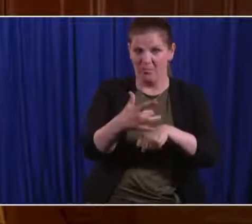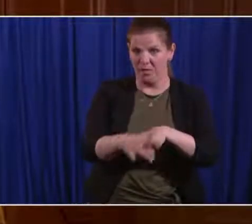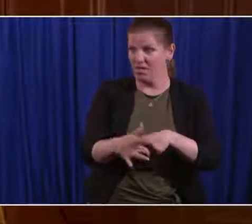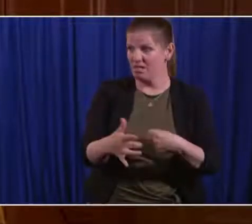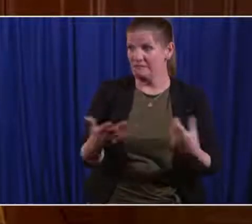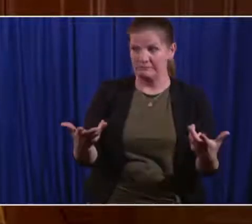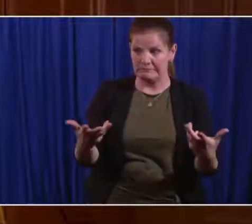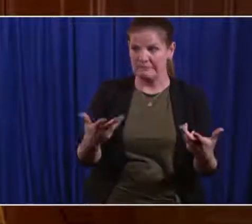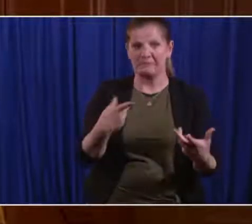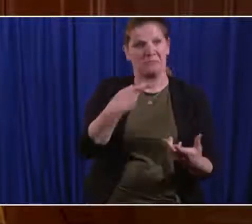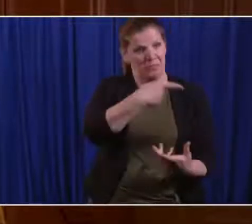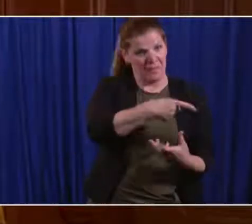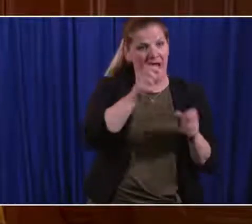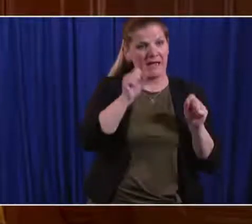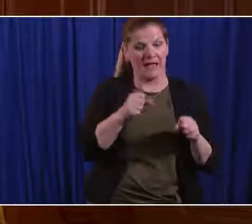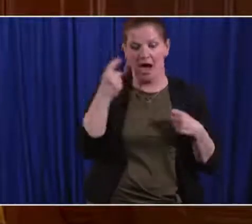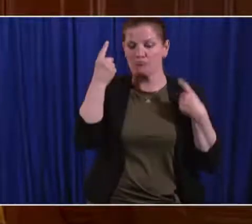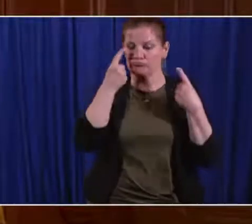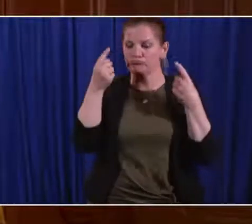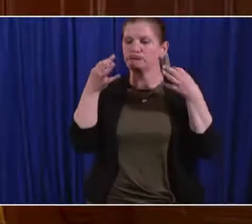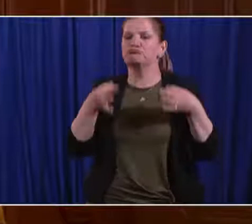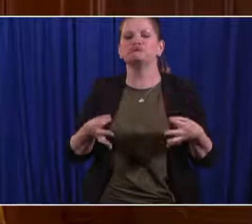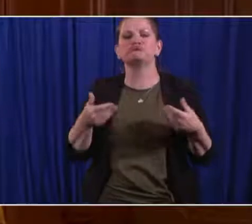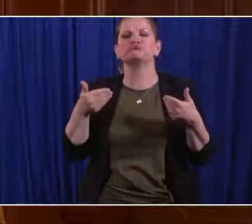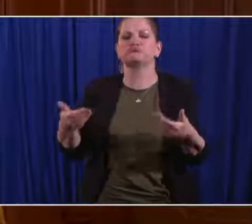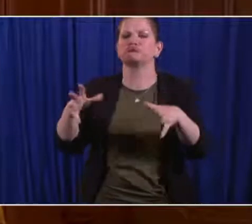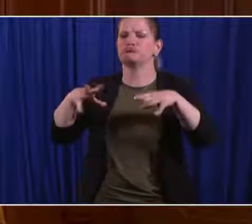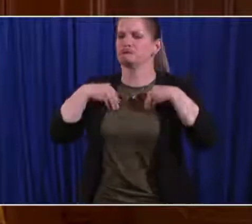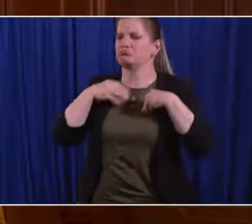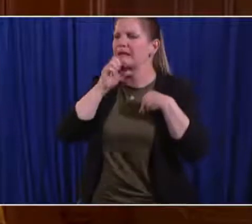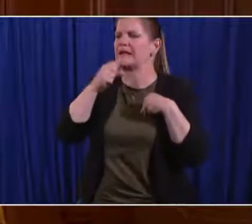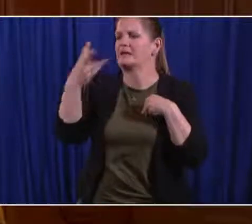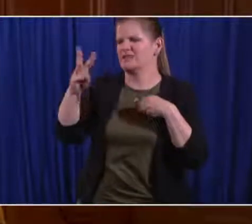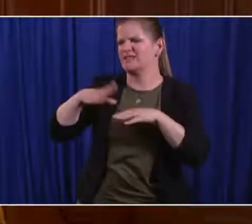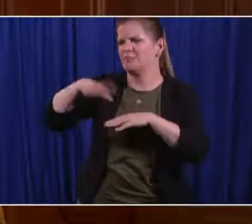their discretion to open it up further.